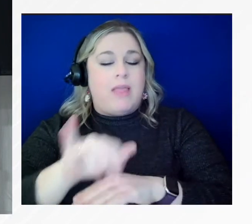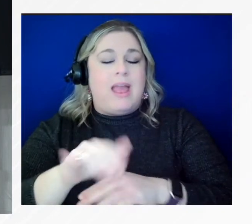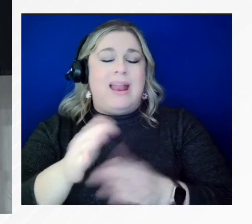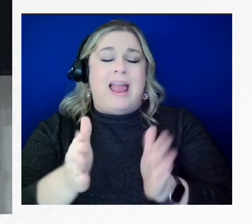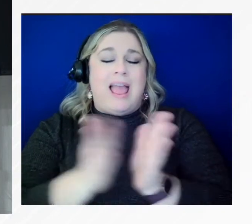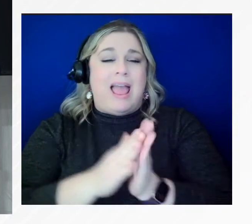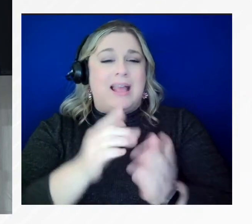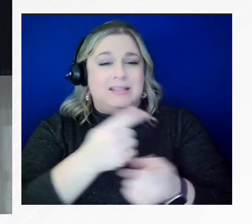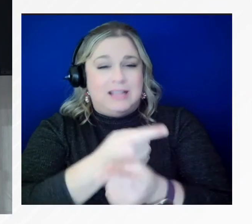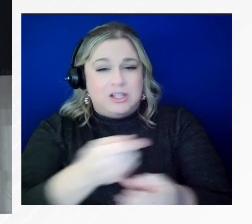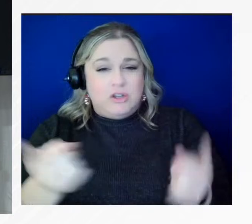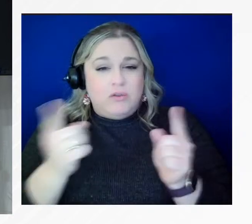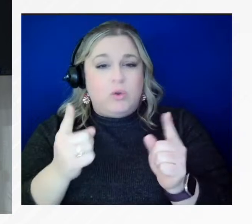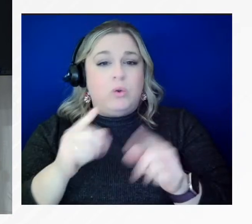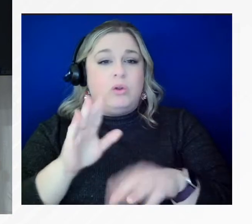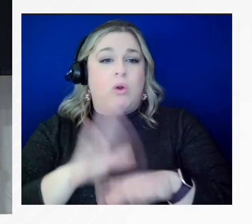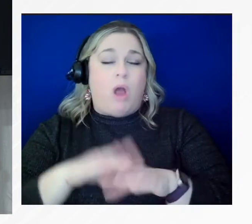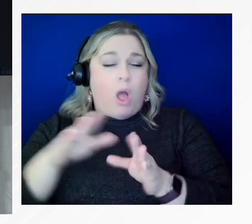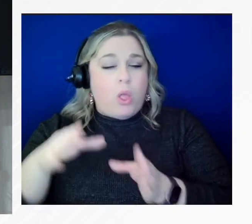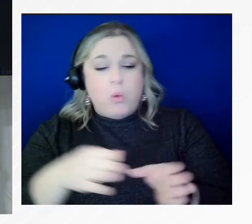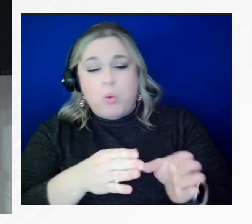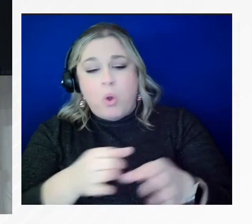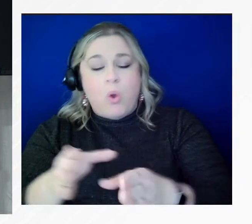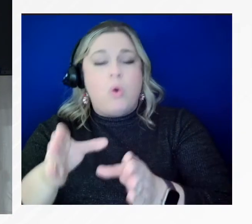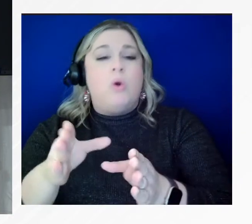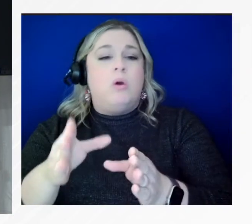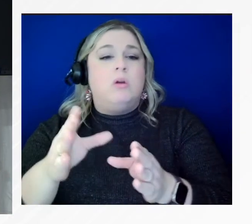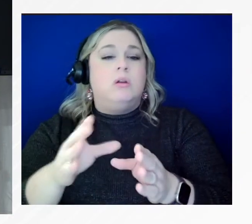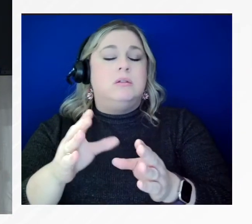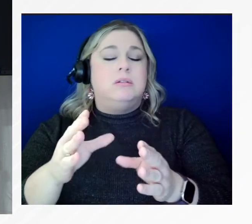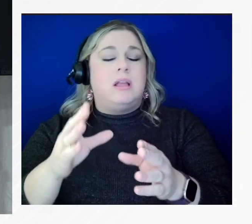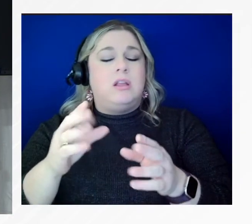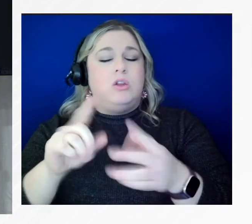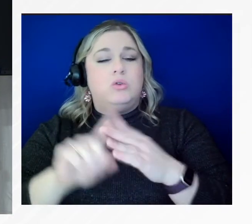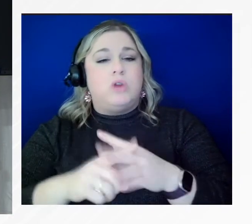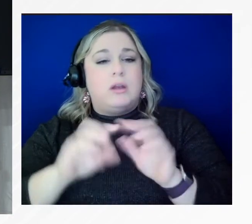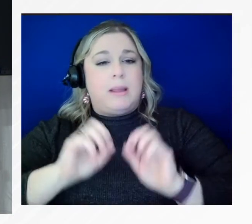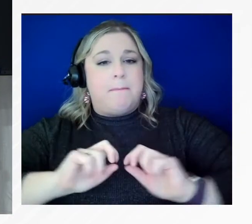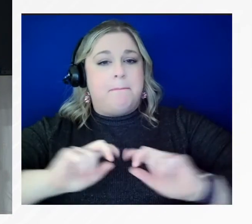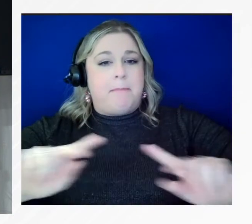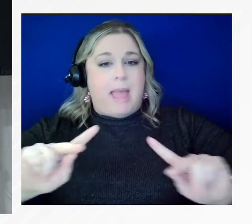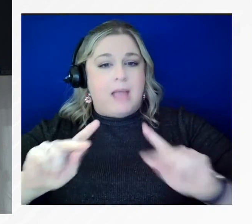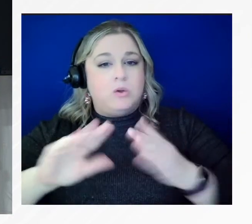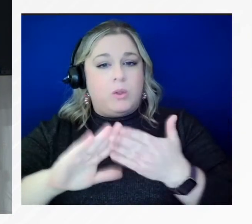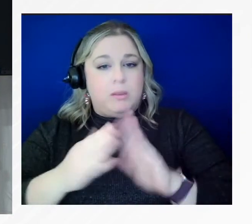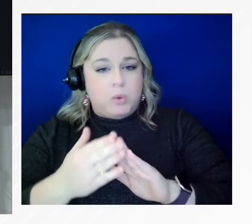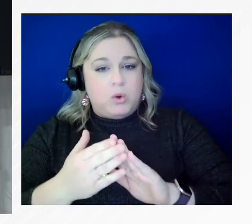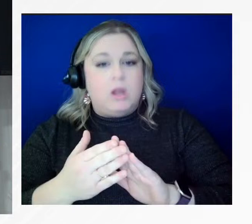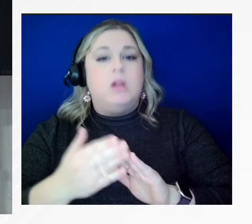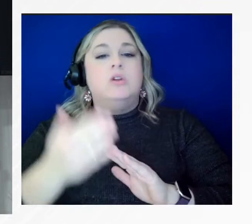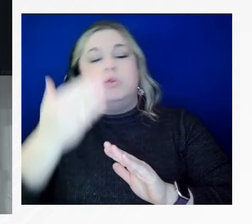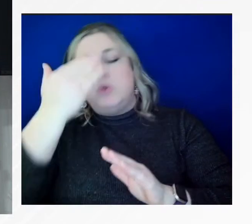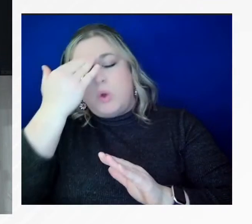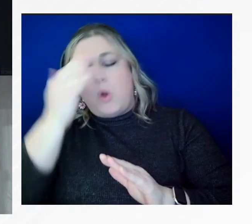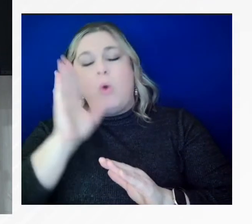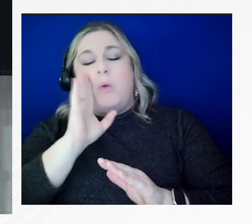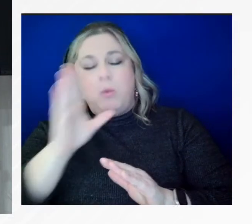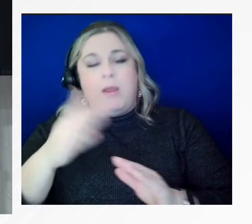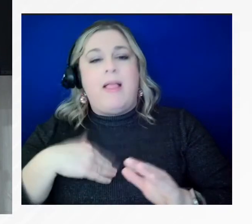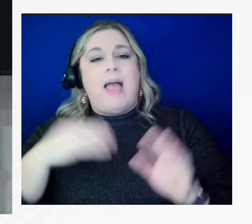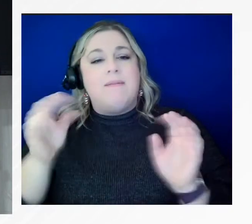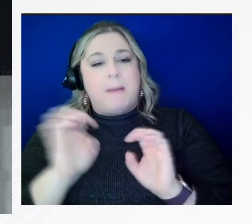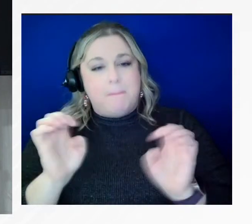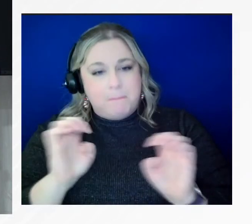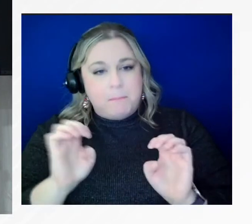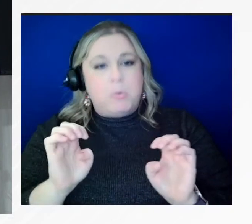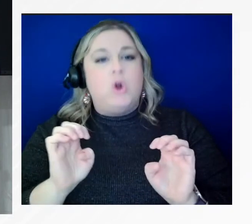you, as you're out on the roads and back into your communities, just know that we will have emergency personnel still